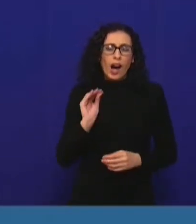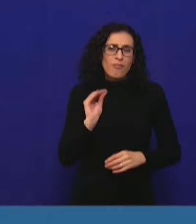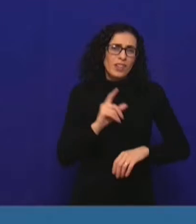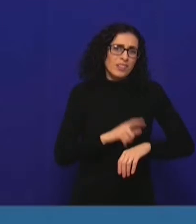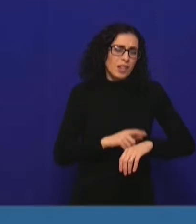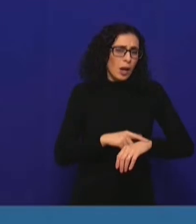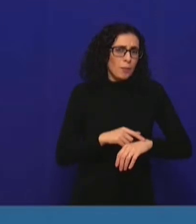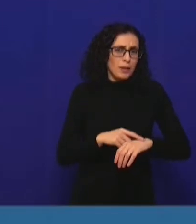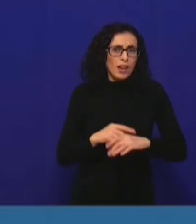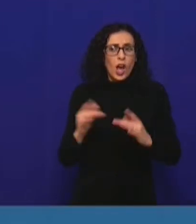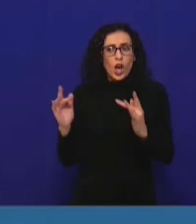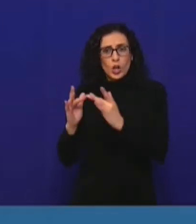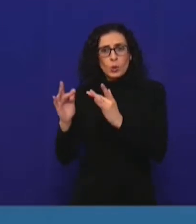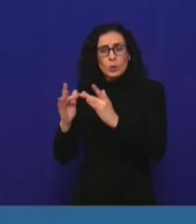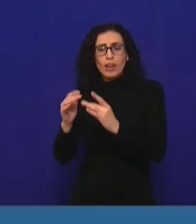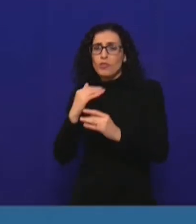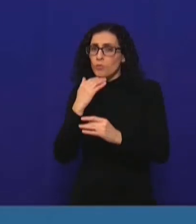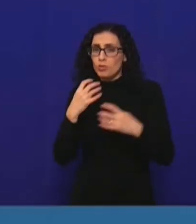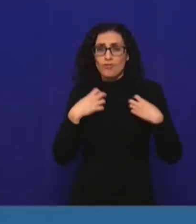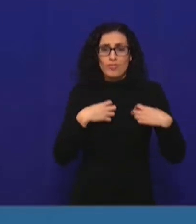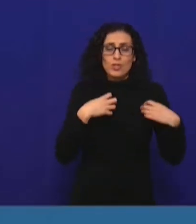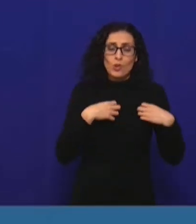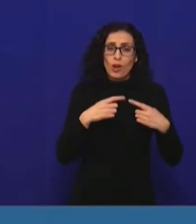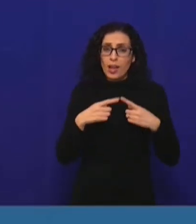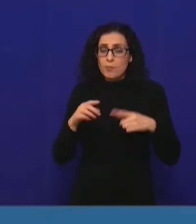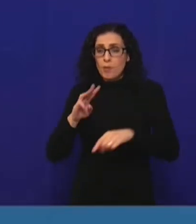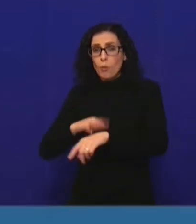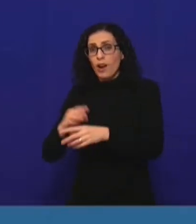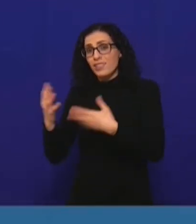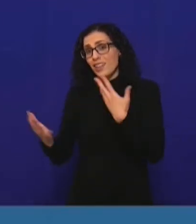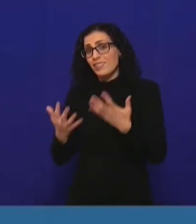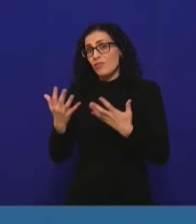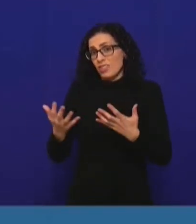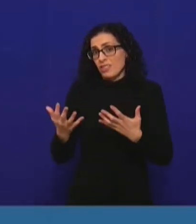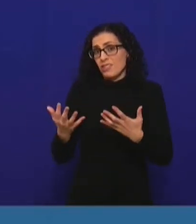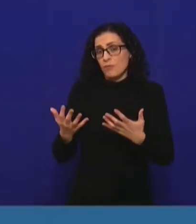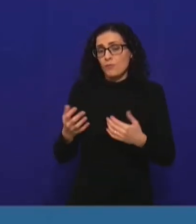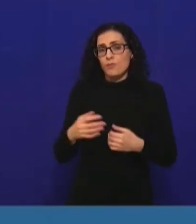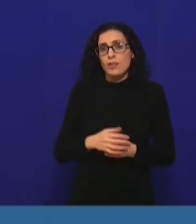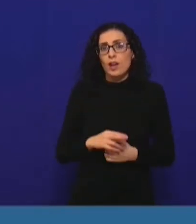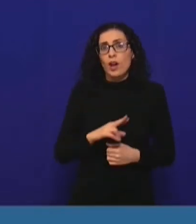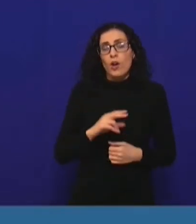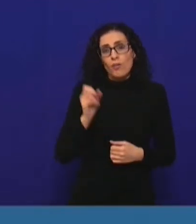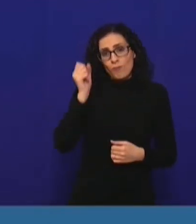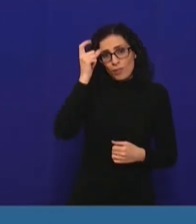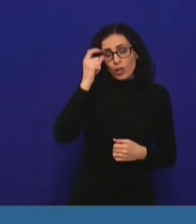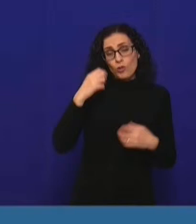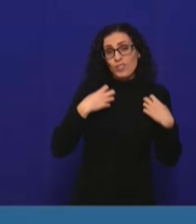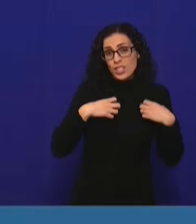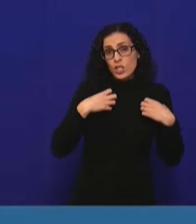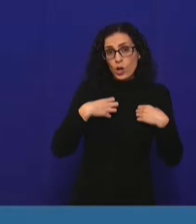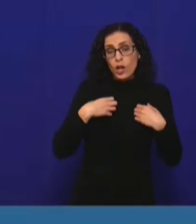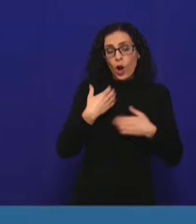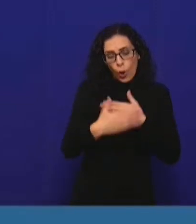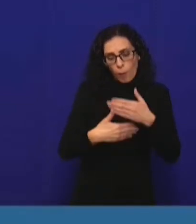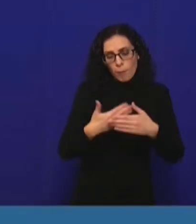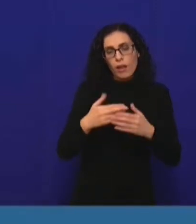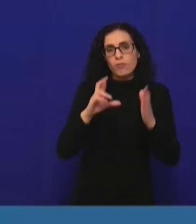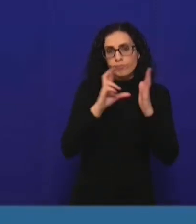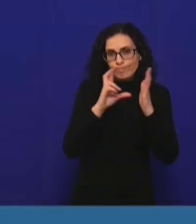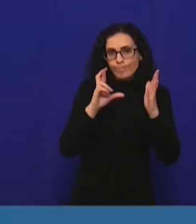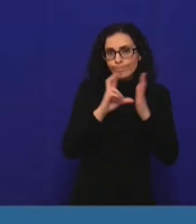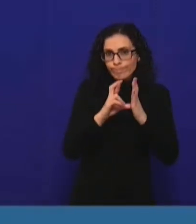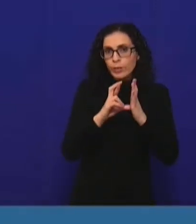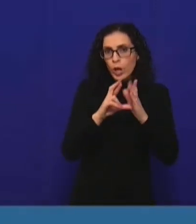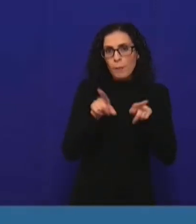l-maġġor parti tal-każijiet kienu meta tara dawn l-extracurricular activities. Tiftakkarkom li fl-iskejjel aħna bqajna dejjem bl-istess miżuri li